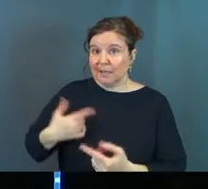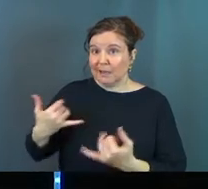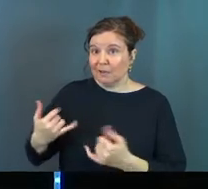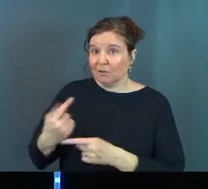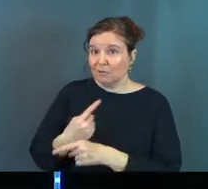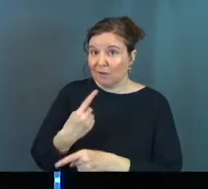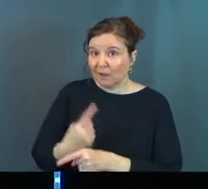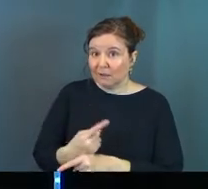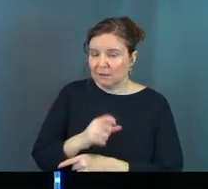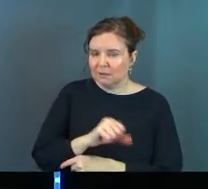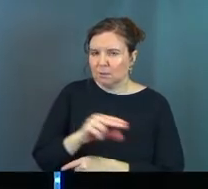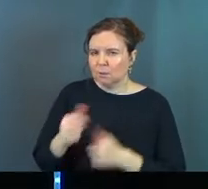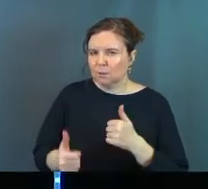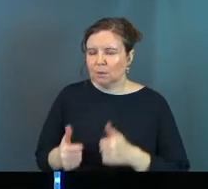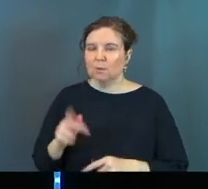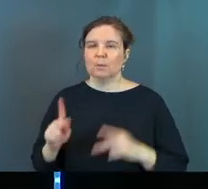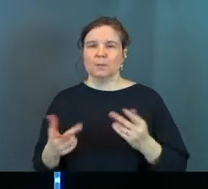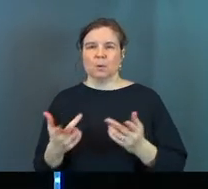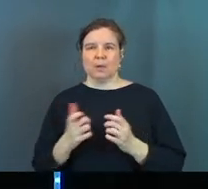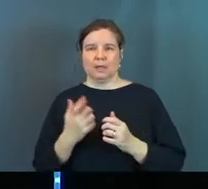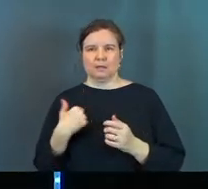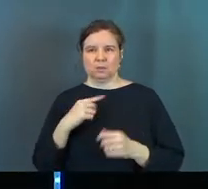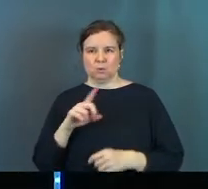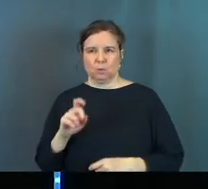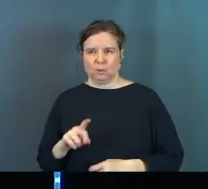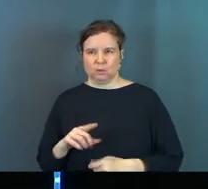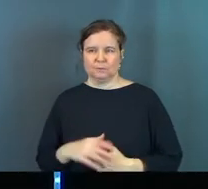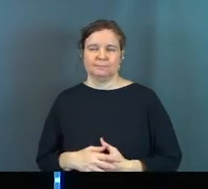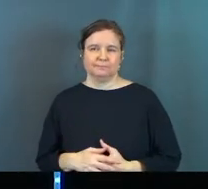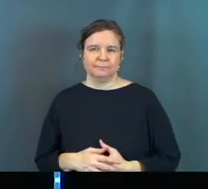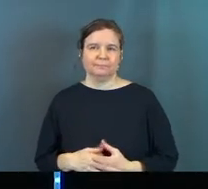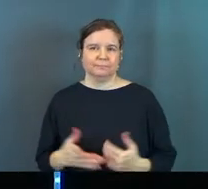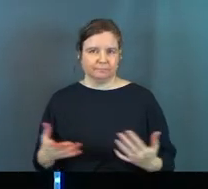correctly? So people will ask this question.